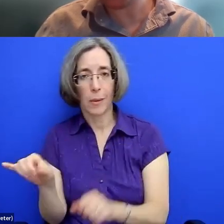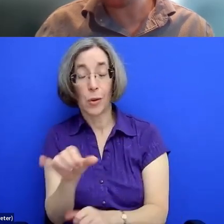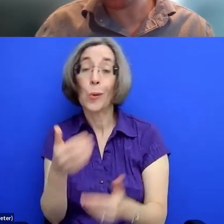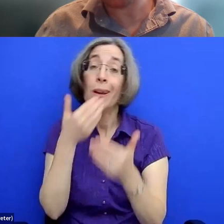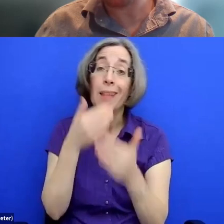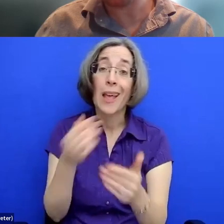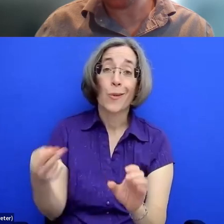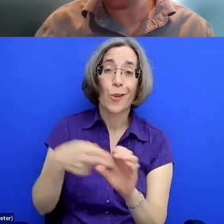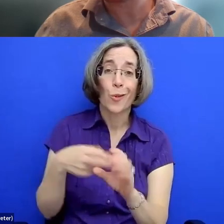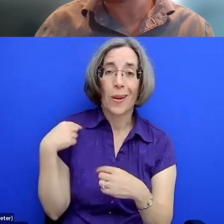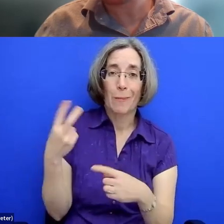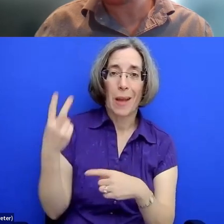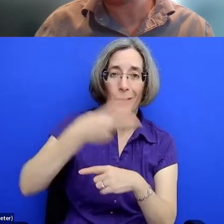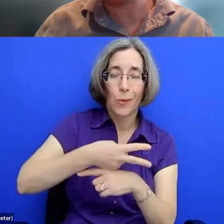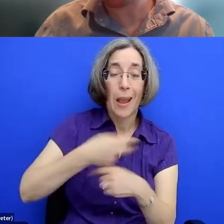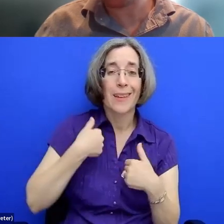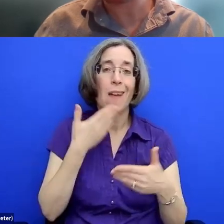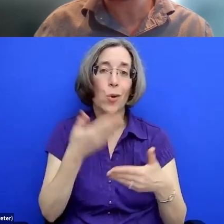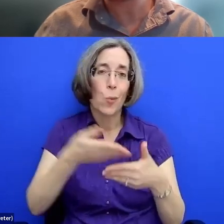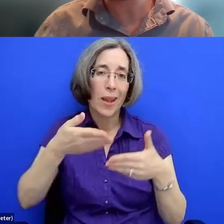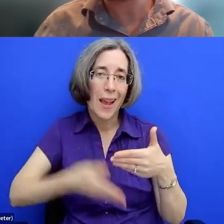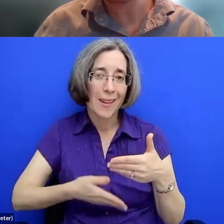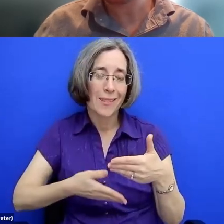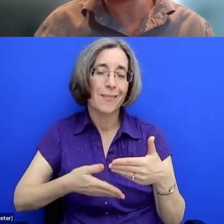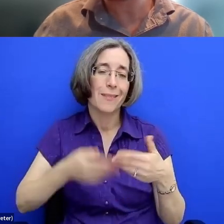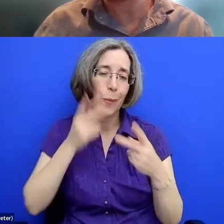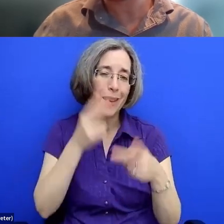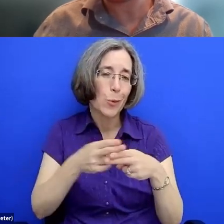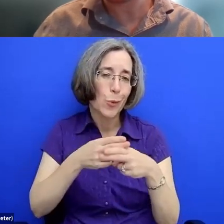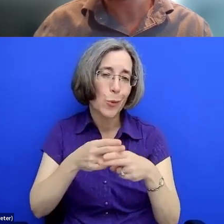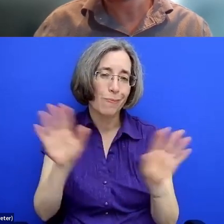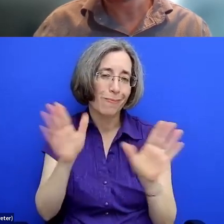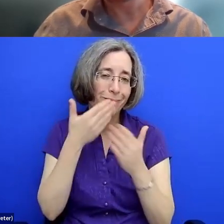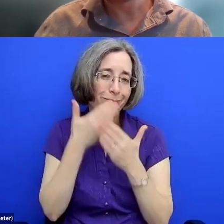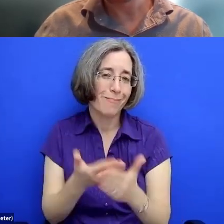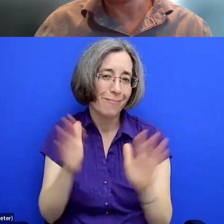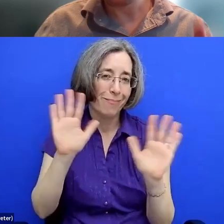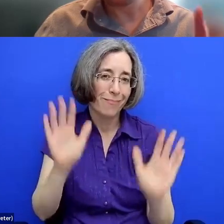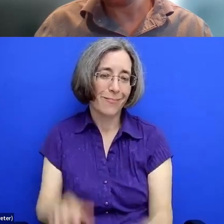2 days, and have a good weekend, everyone, and we'll see you soon. Thanks so much. Bye-bye.